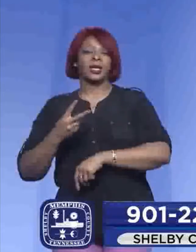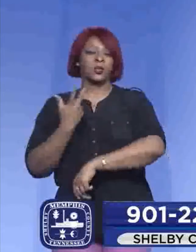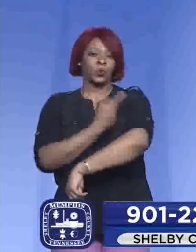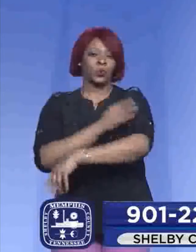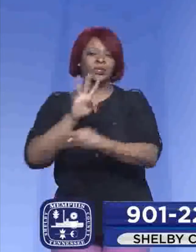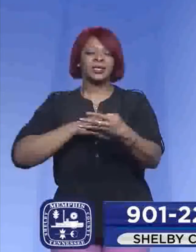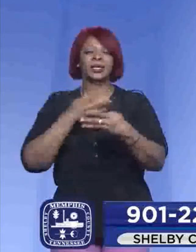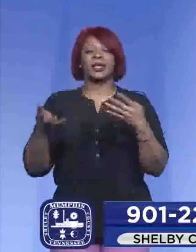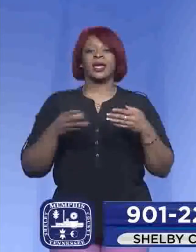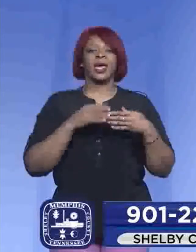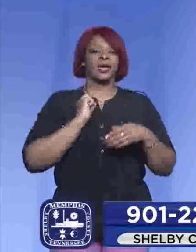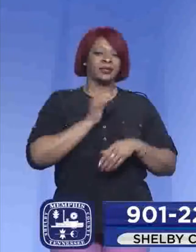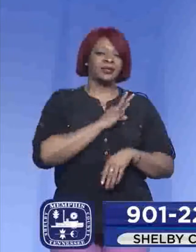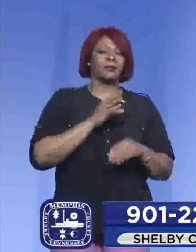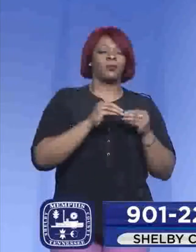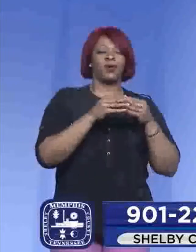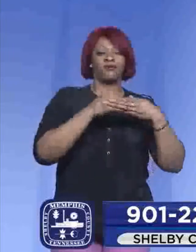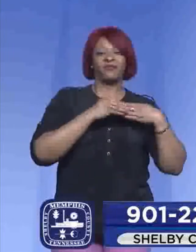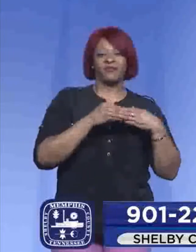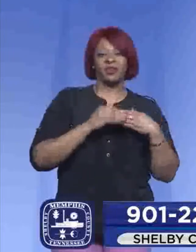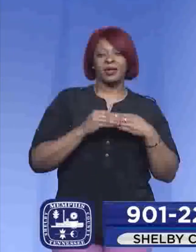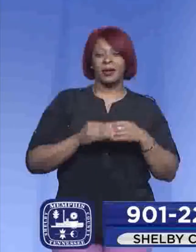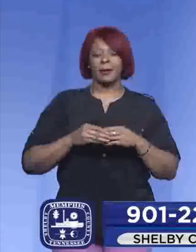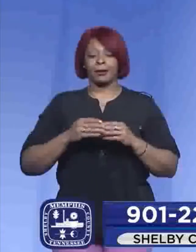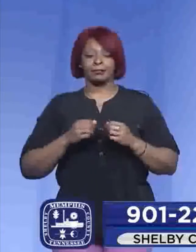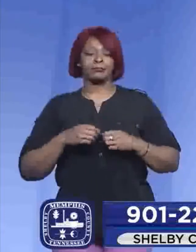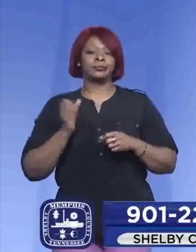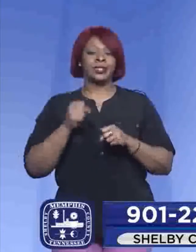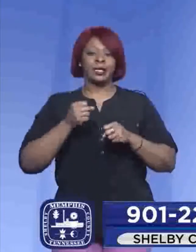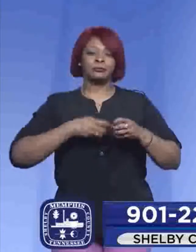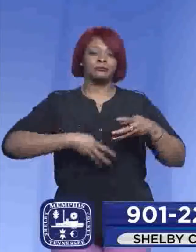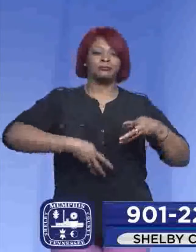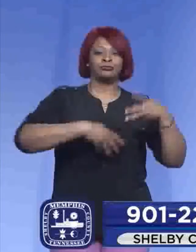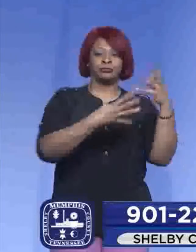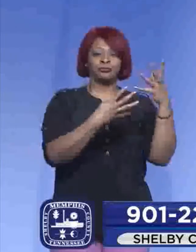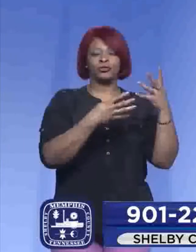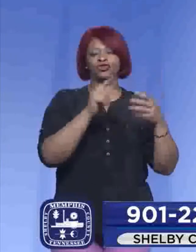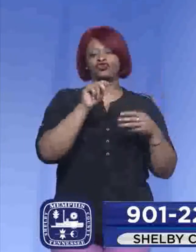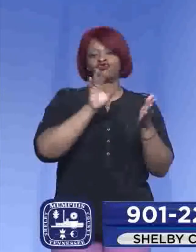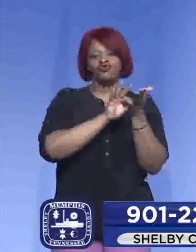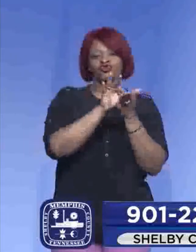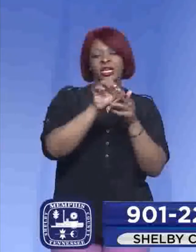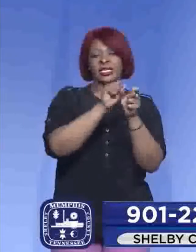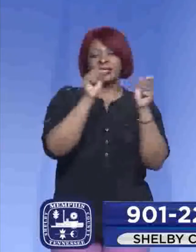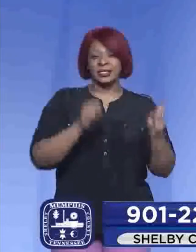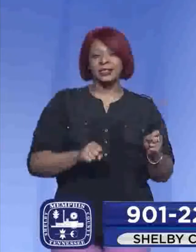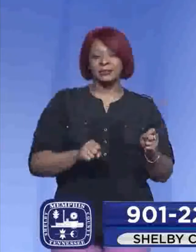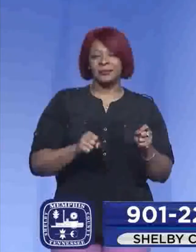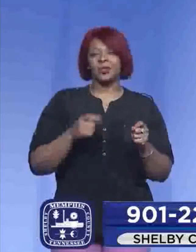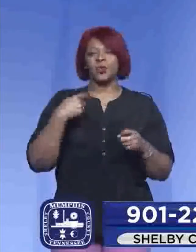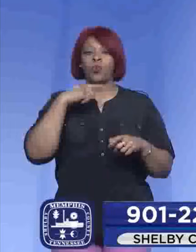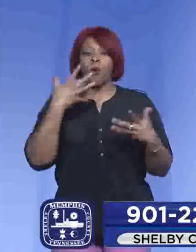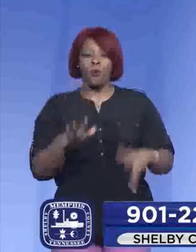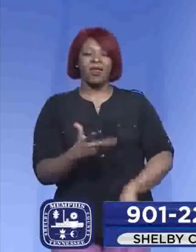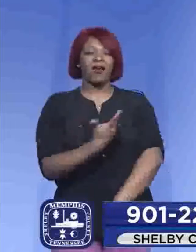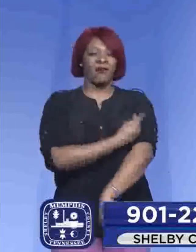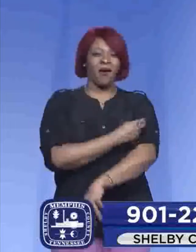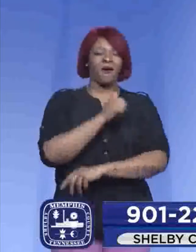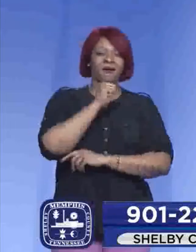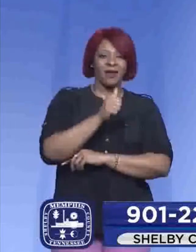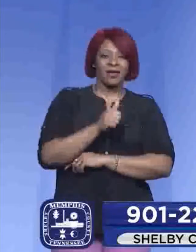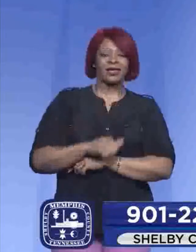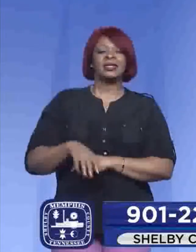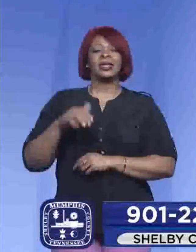for our staff to be able to have it automatically uploaded into the tracking system, which is called Tennis. And the other note I'll have